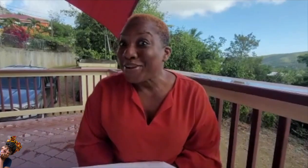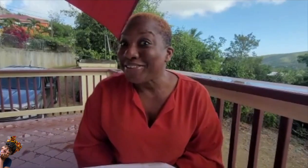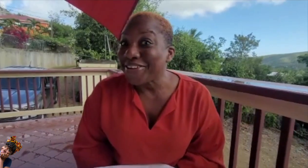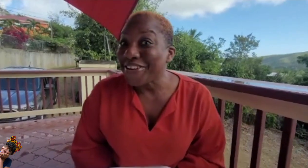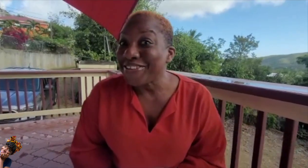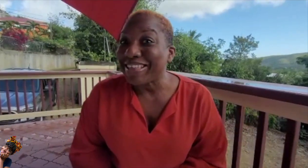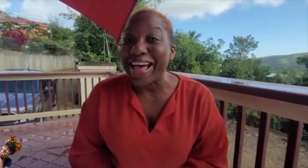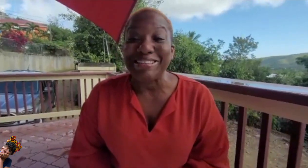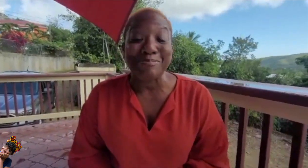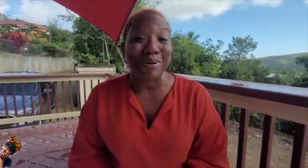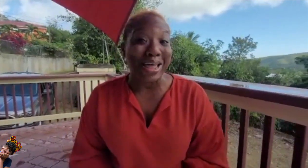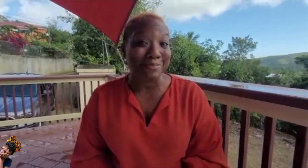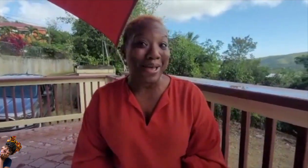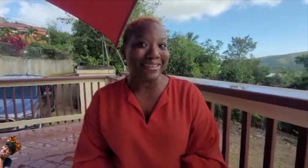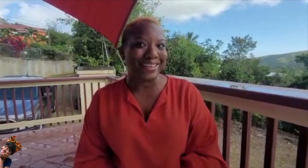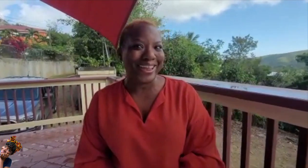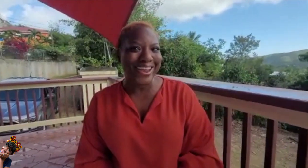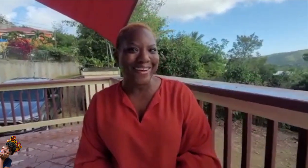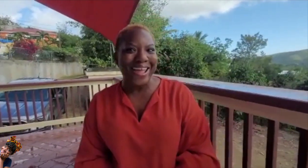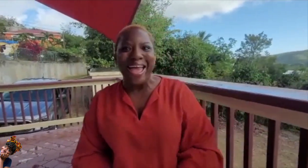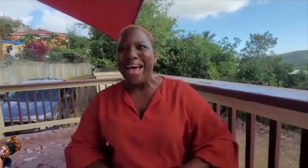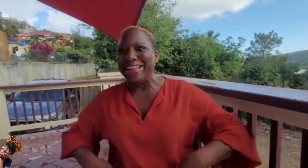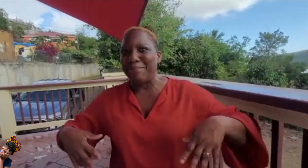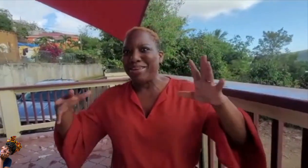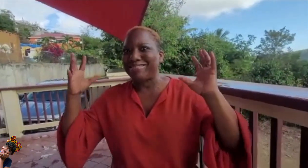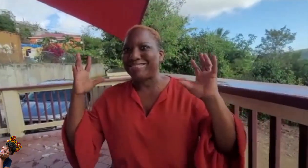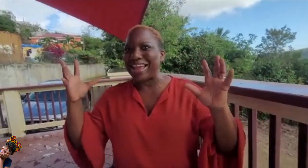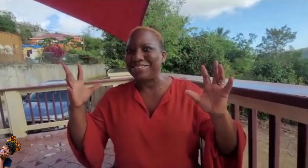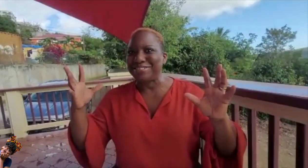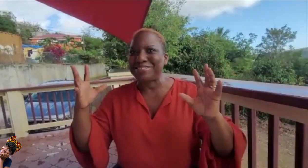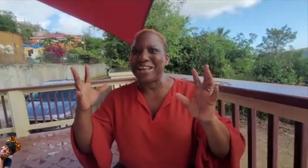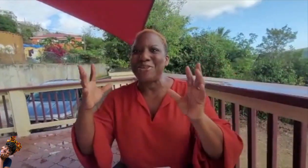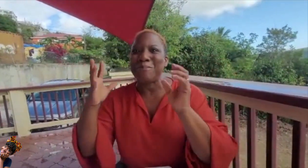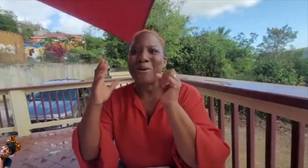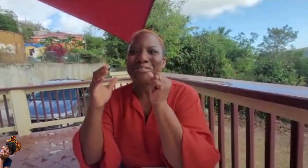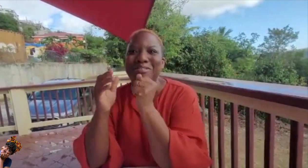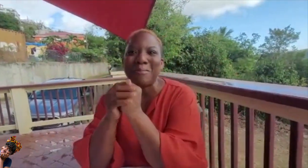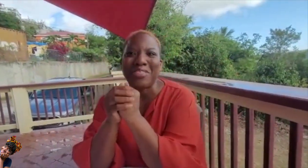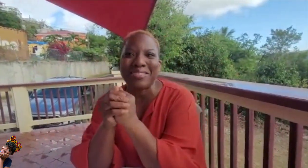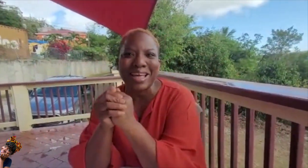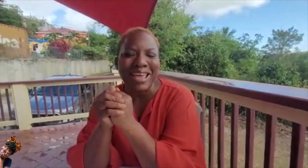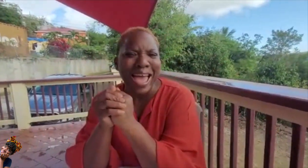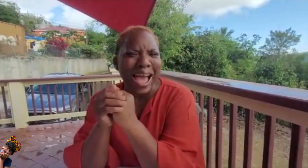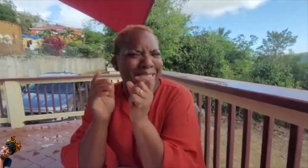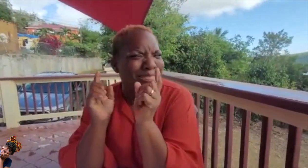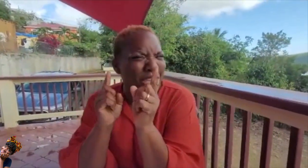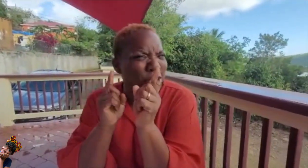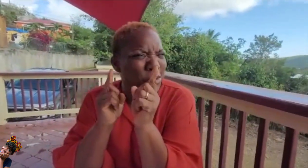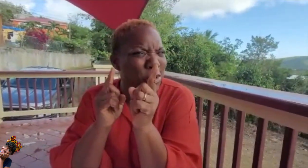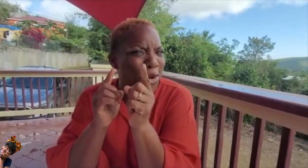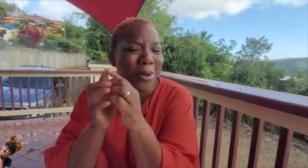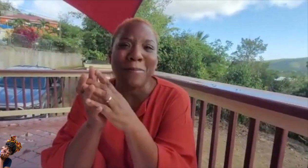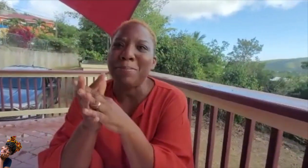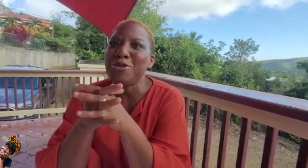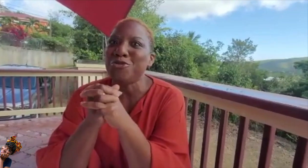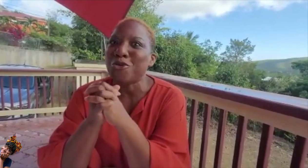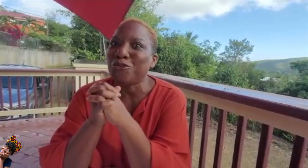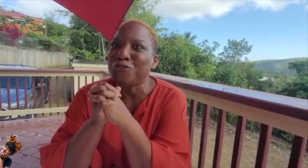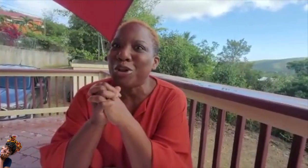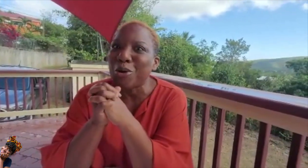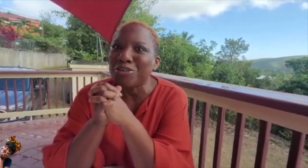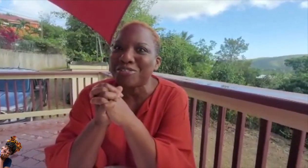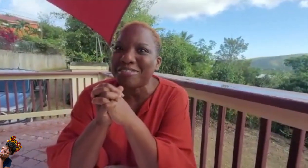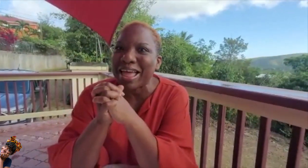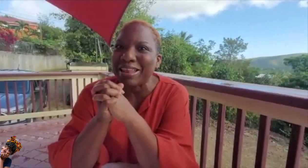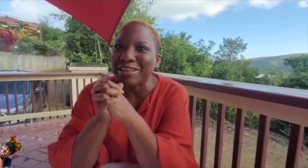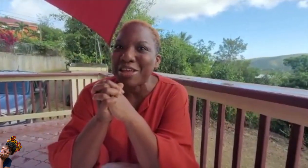Hi boys and girls, Auntie Patti Pat here, and I'm excited to tell you about something that I think you know, but maybe you don't